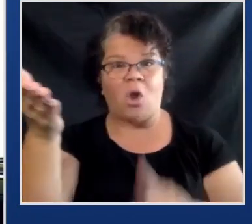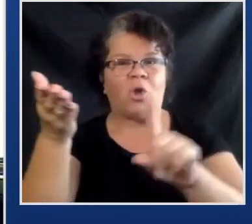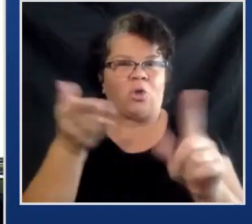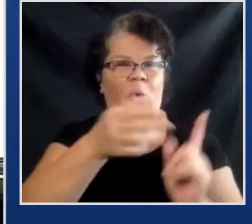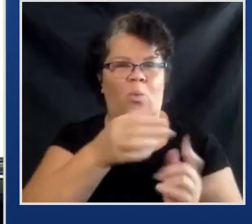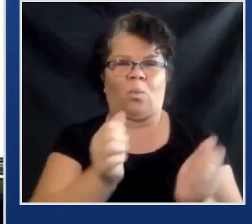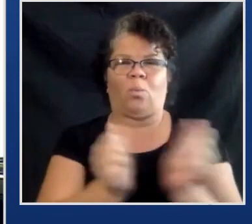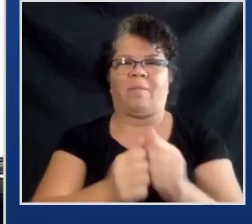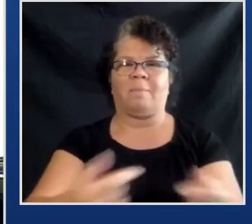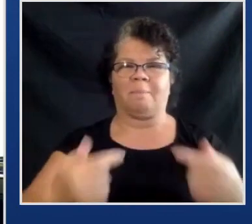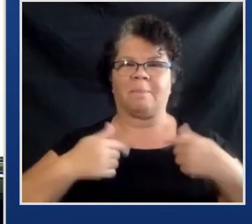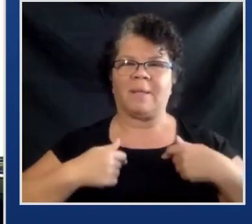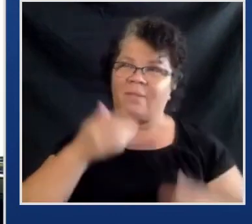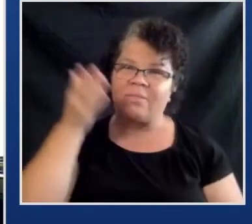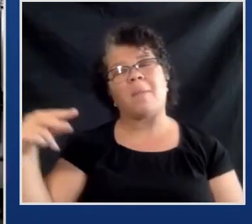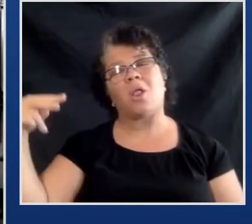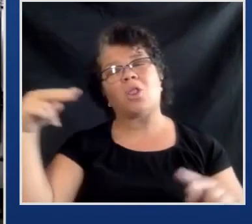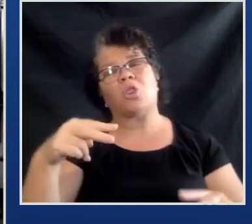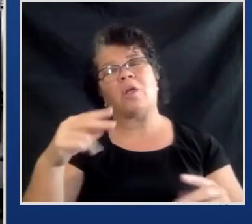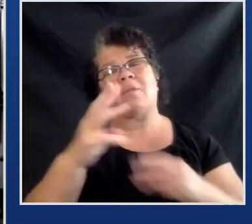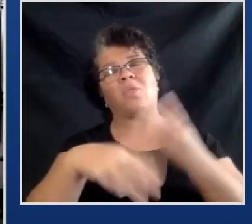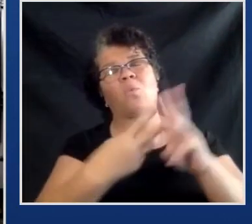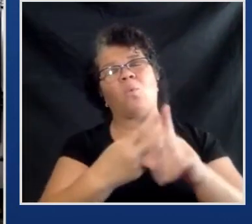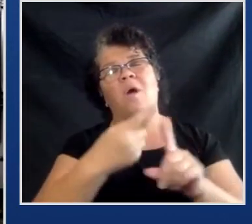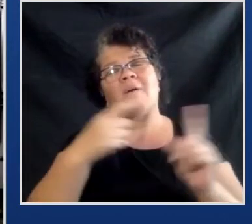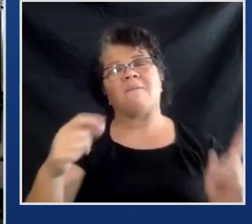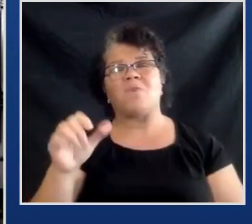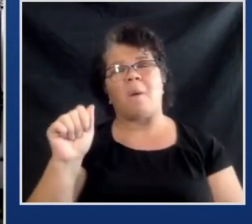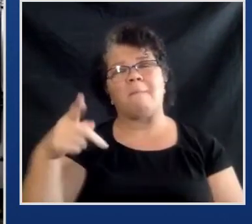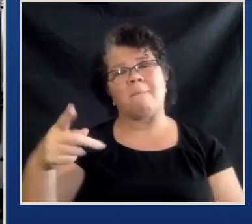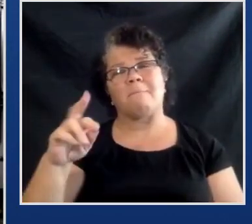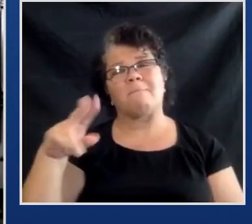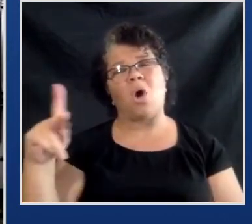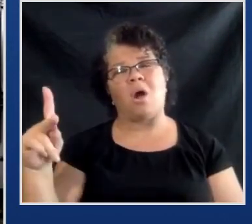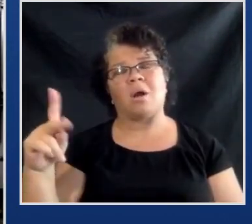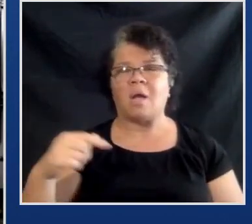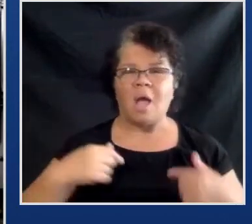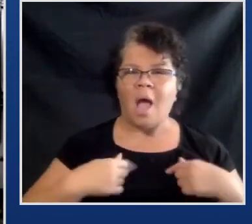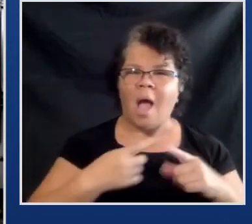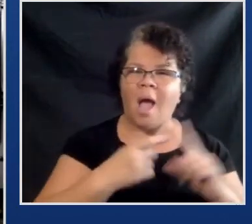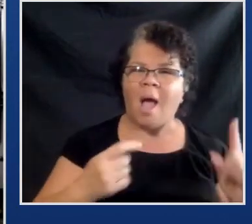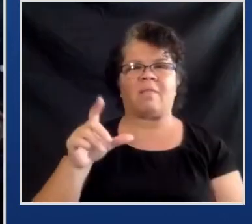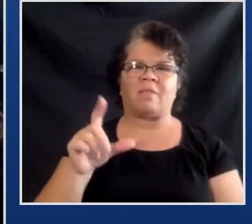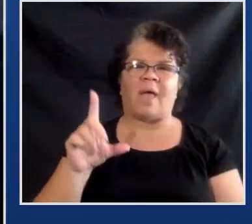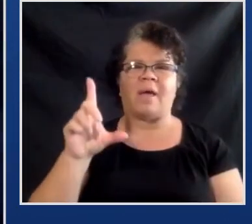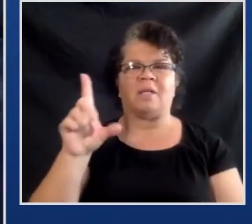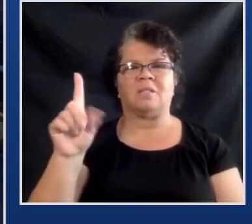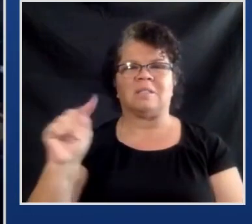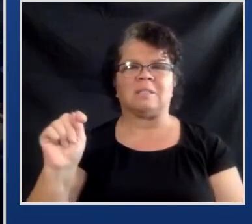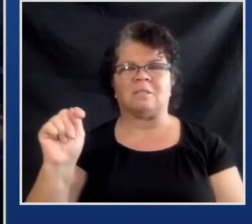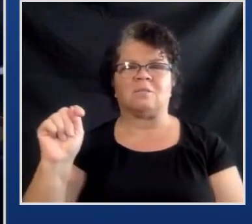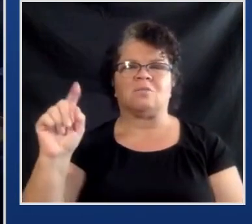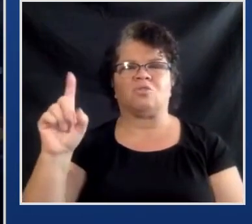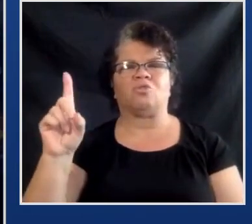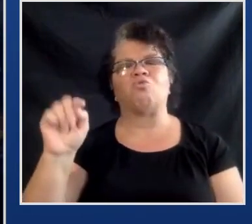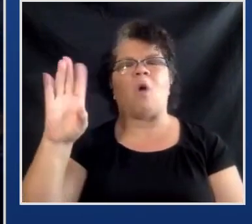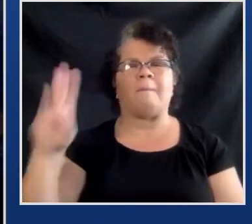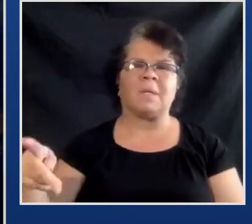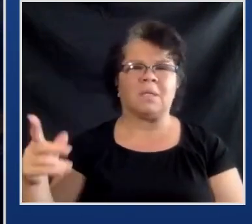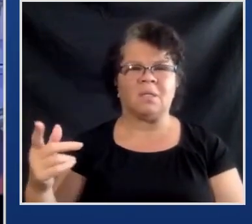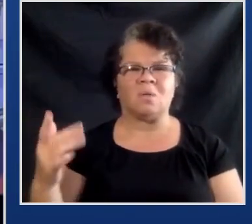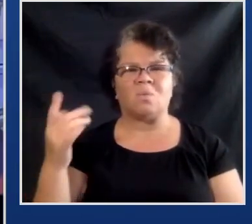something. Look, I see from Scranton and Claymont, where I grew up. Look.